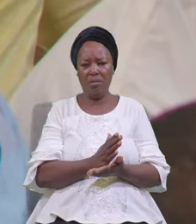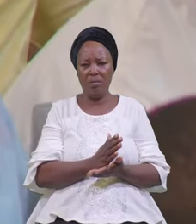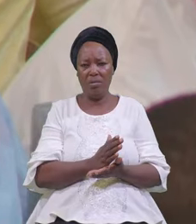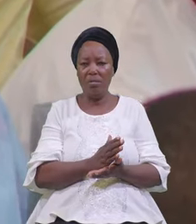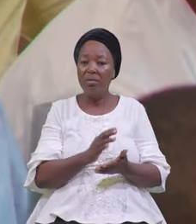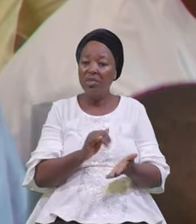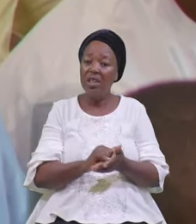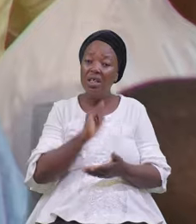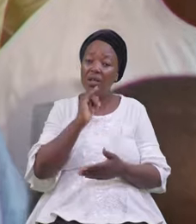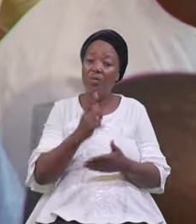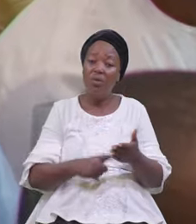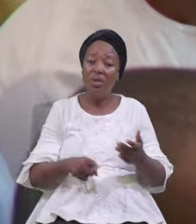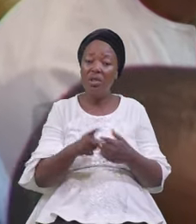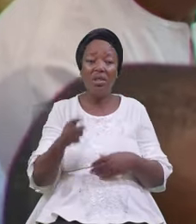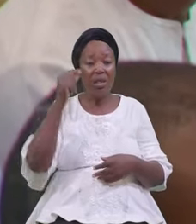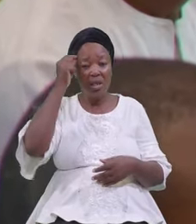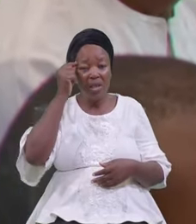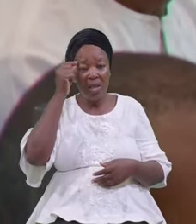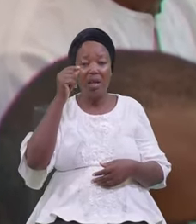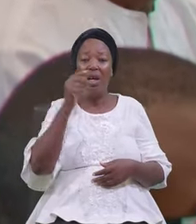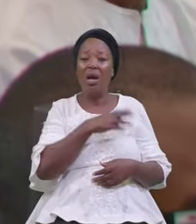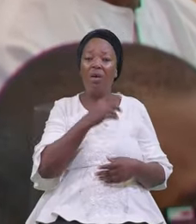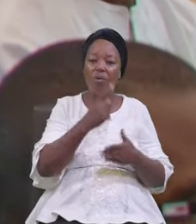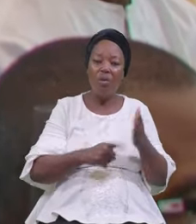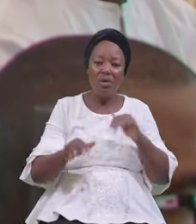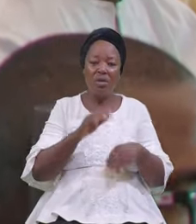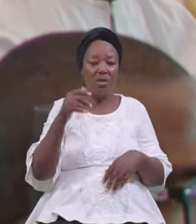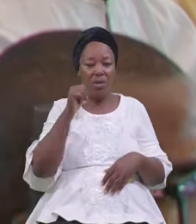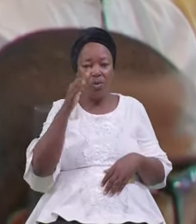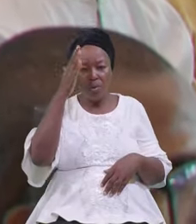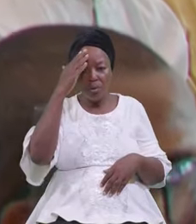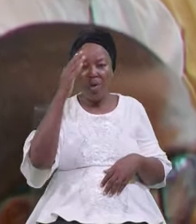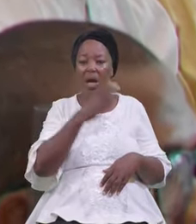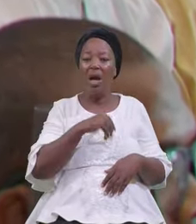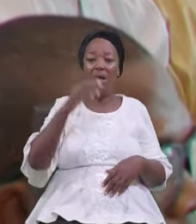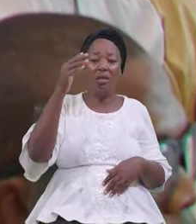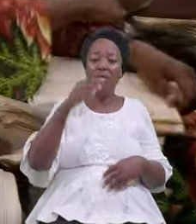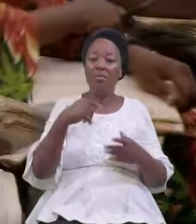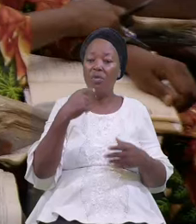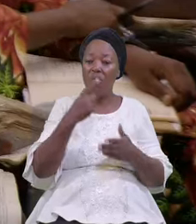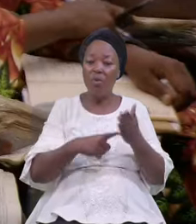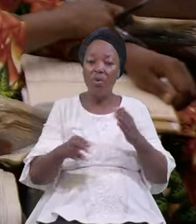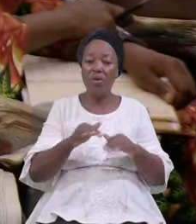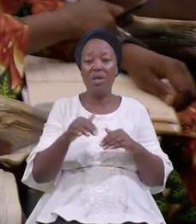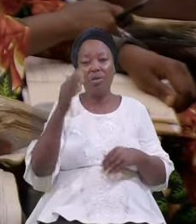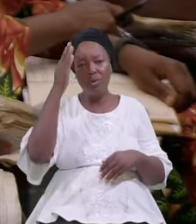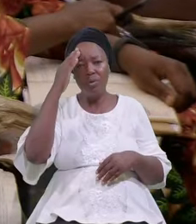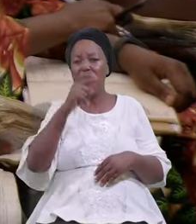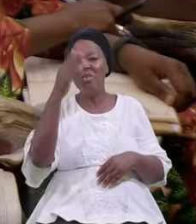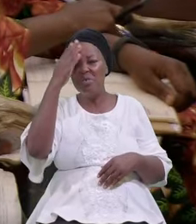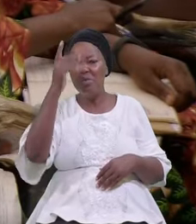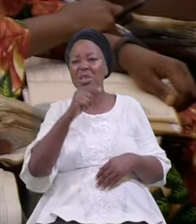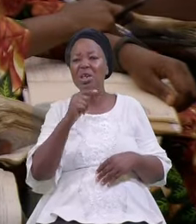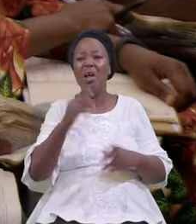thinks. That's what she thinks. What does he know? What does she know? Does he know the conviction that came from heaven?